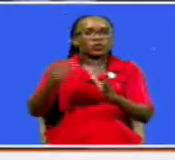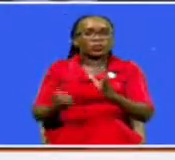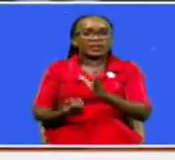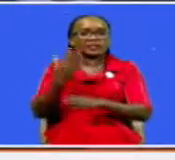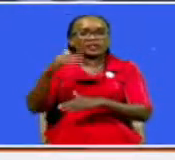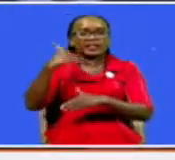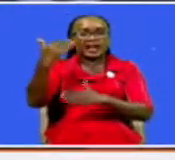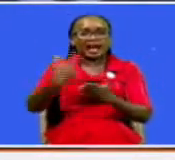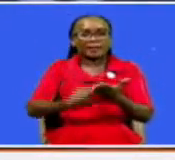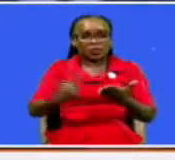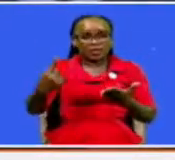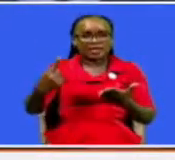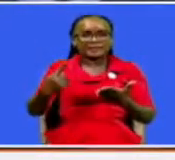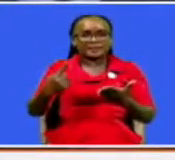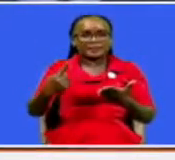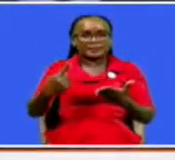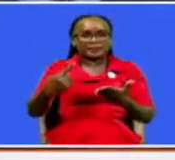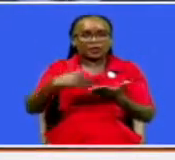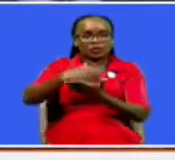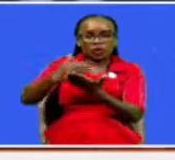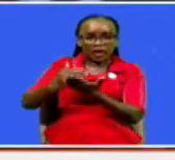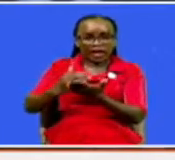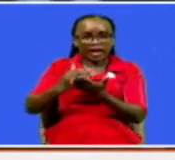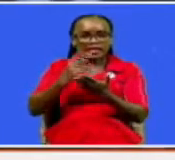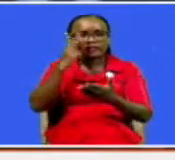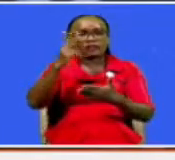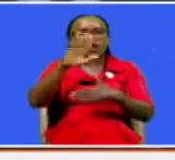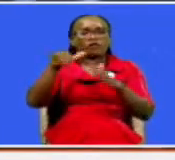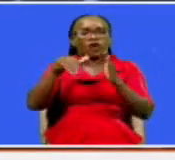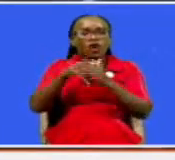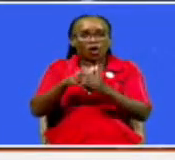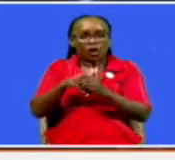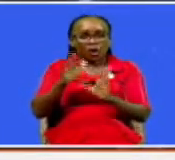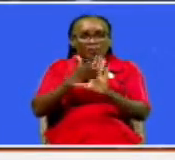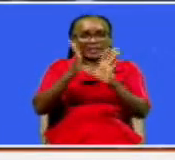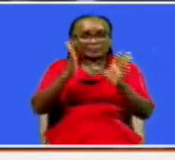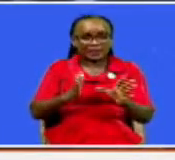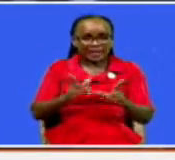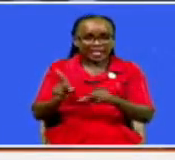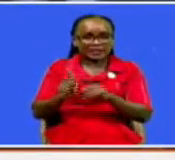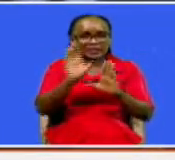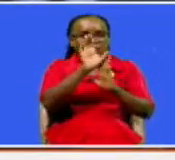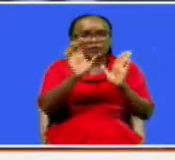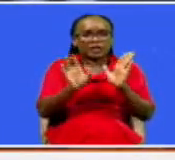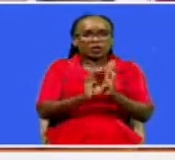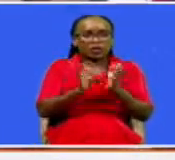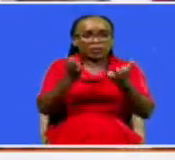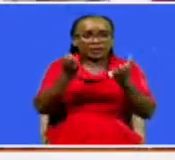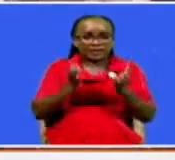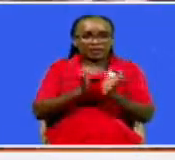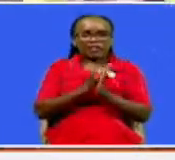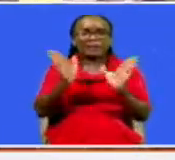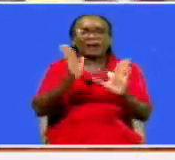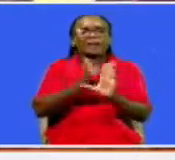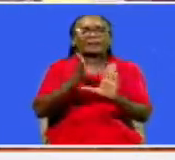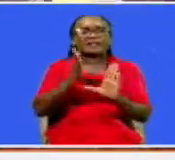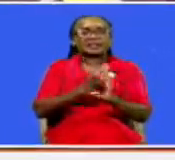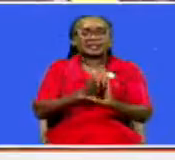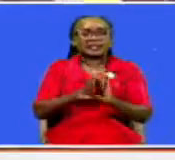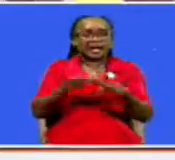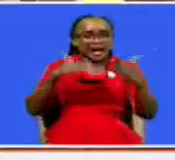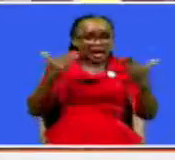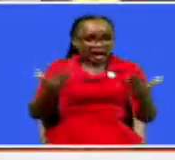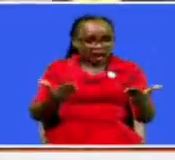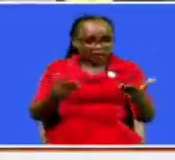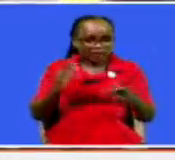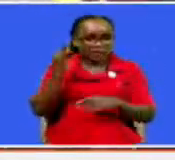in the coming weeks. It will collect views from all players in line with the constitutional demand of public participation. However,